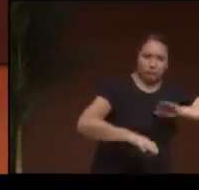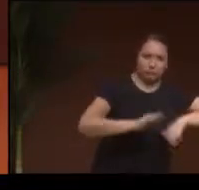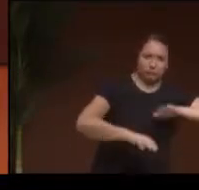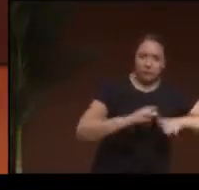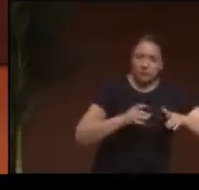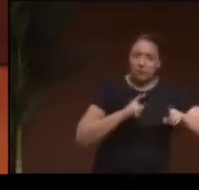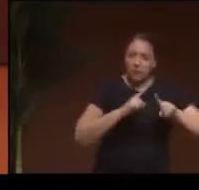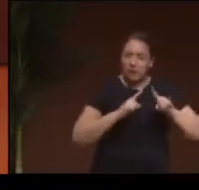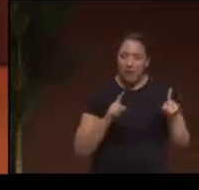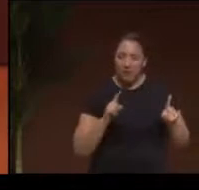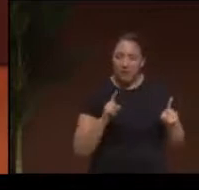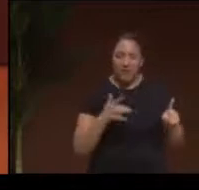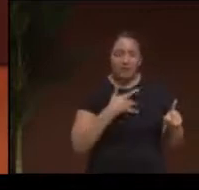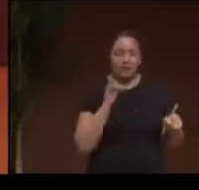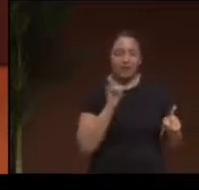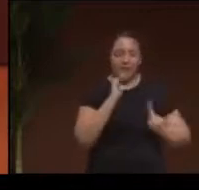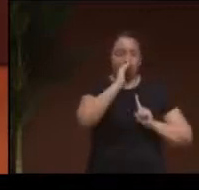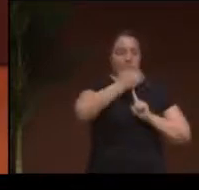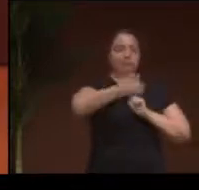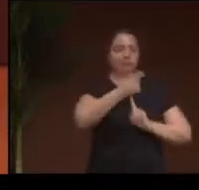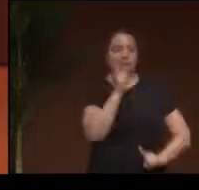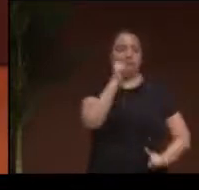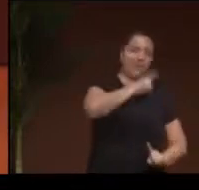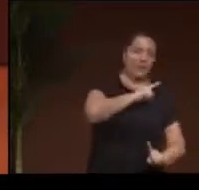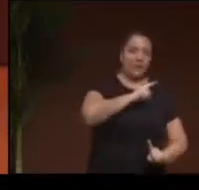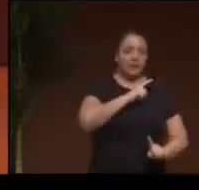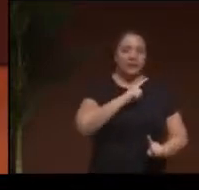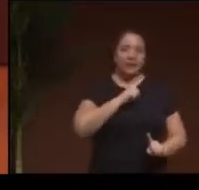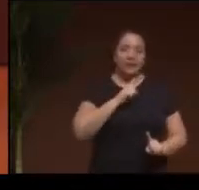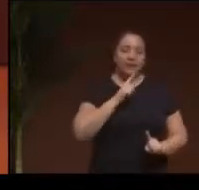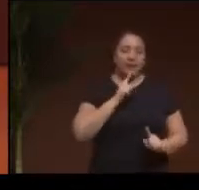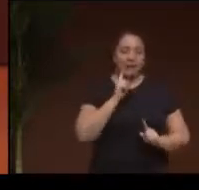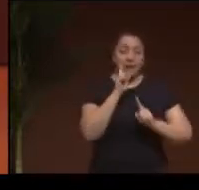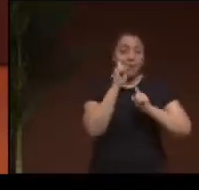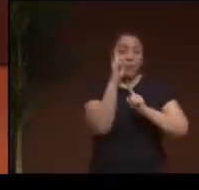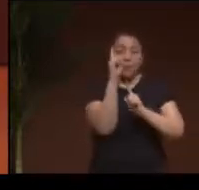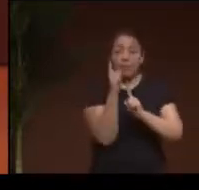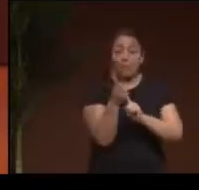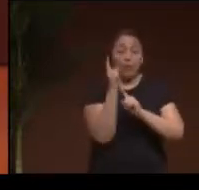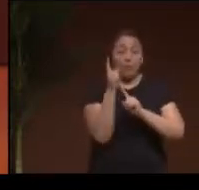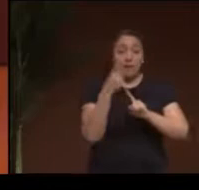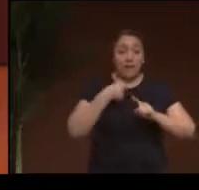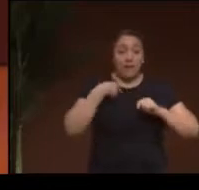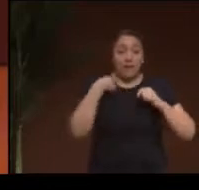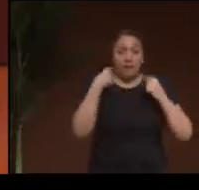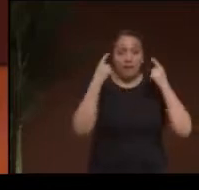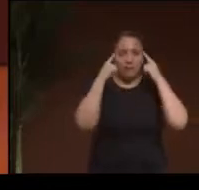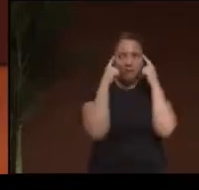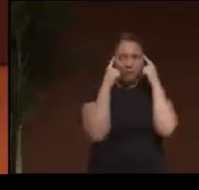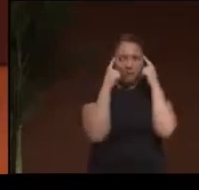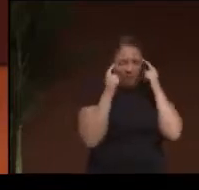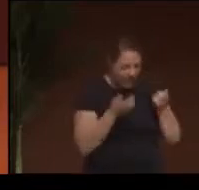looked like we were pretending to be something that we weren't, you know. And at a certain point, I had this epiphany where I actually asked the guys from the drum, I